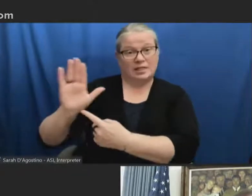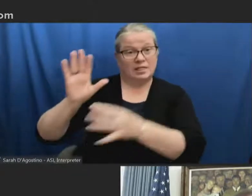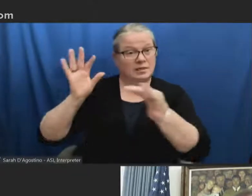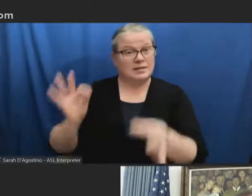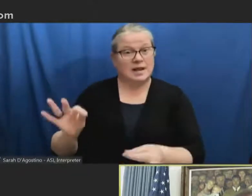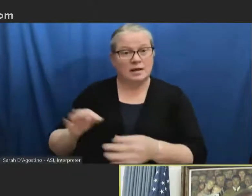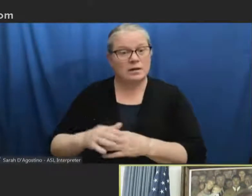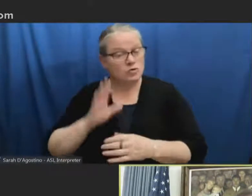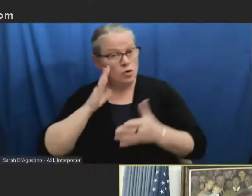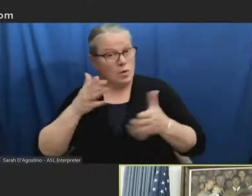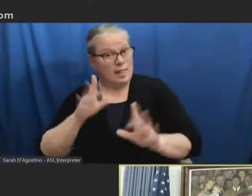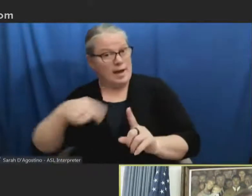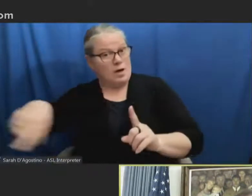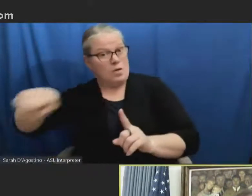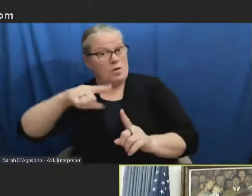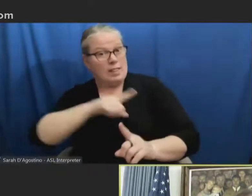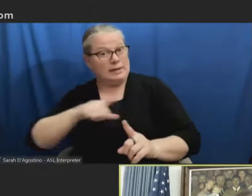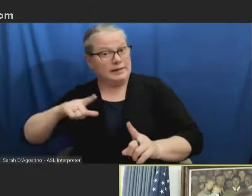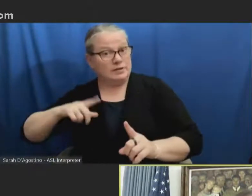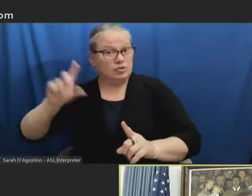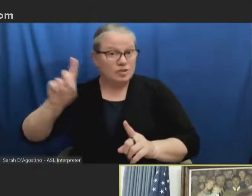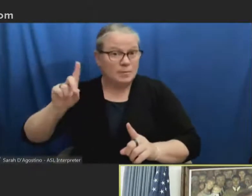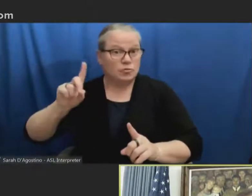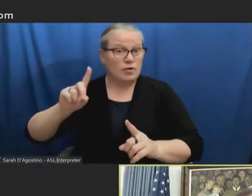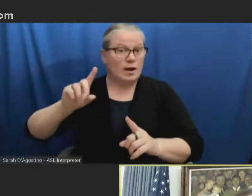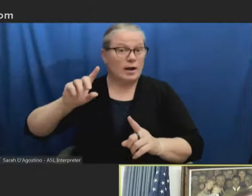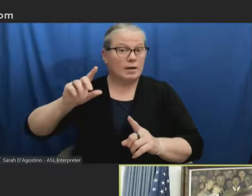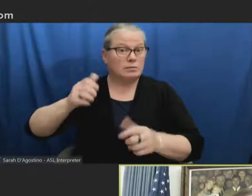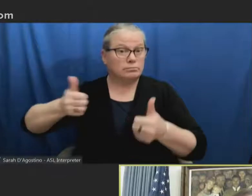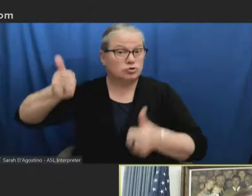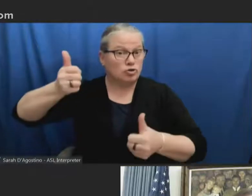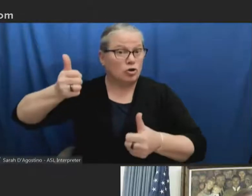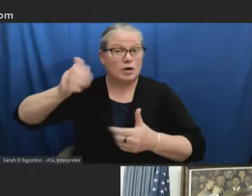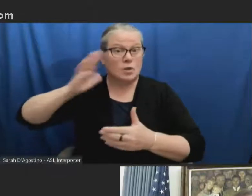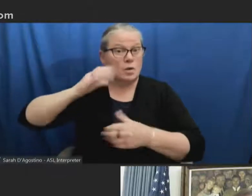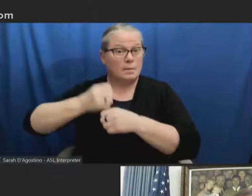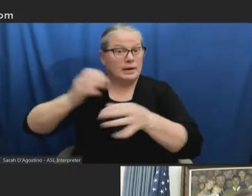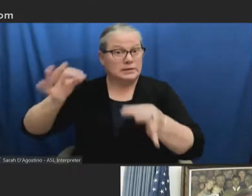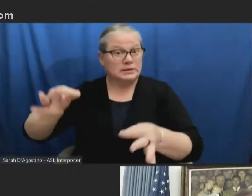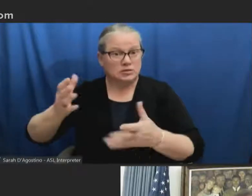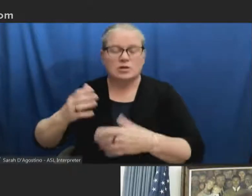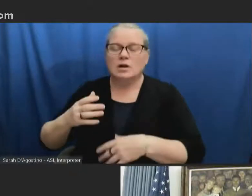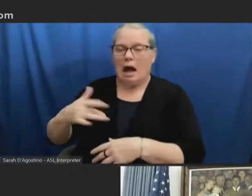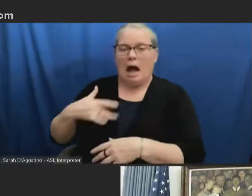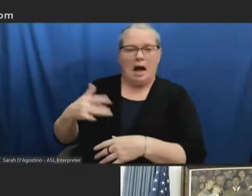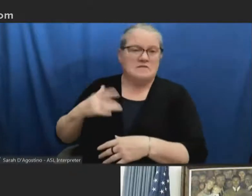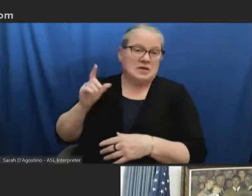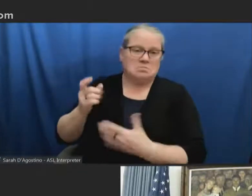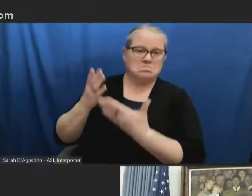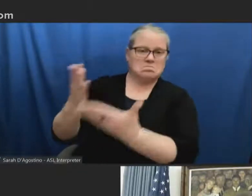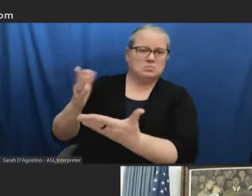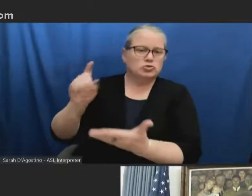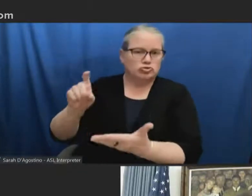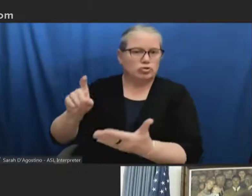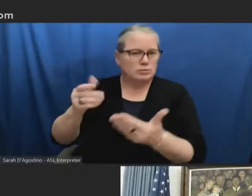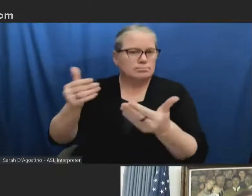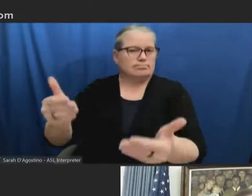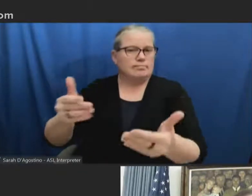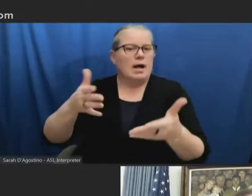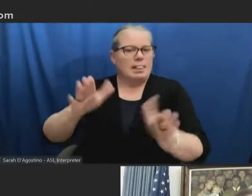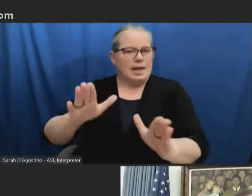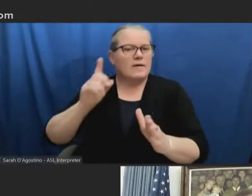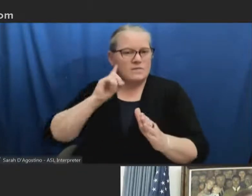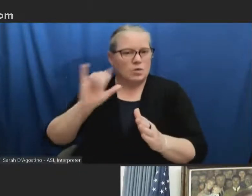that? My recommendation is we should do it. Thank you. DT Mayor.